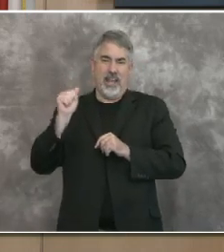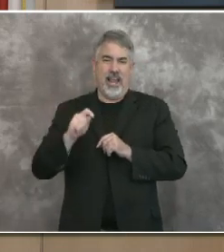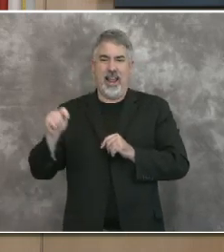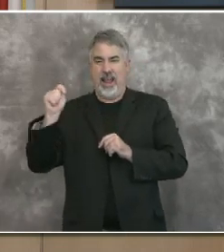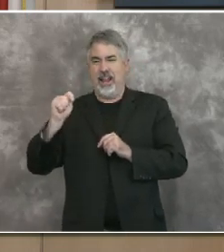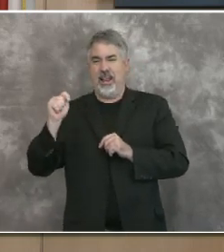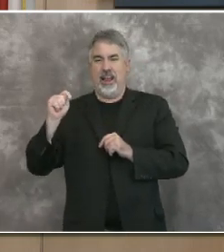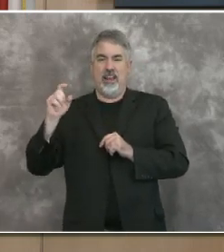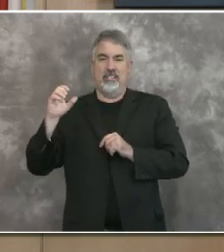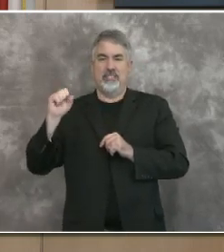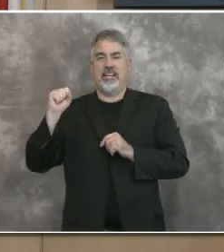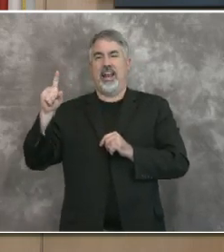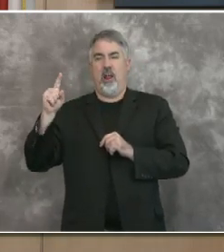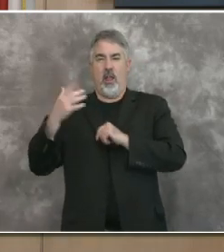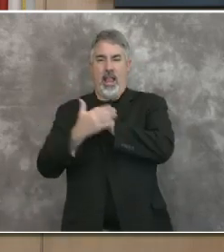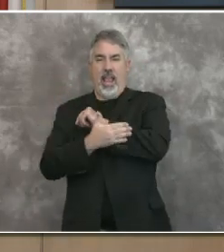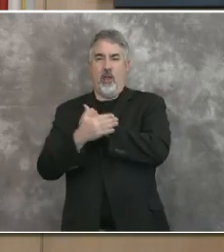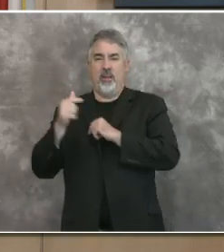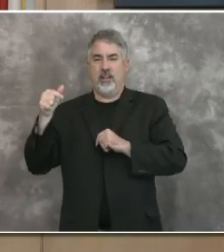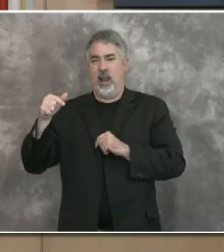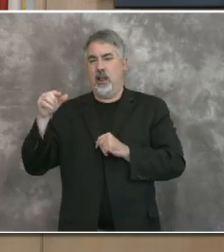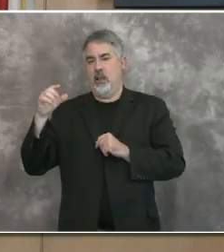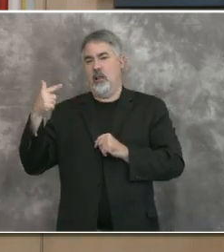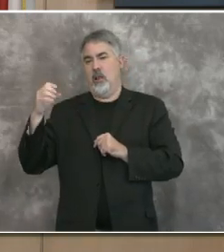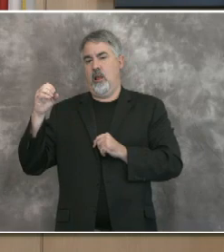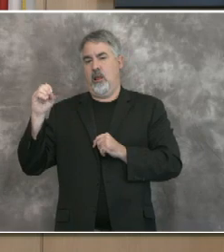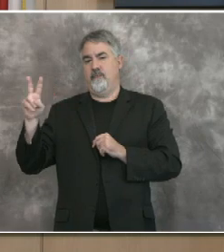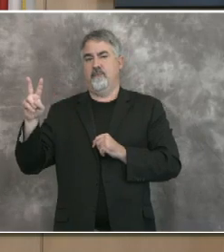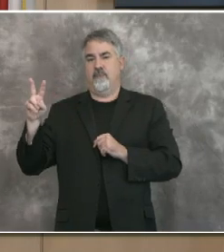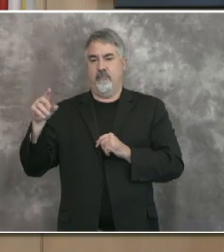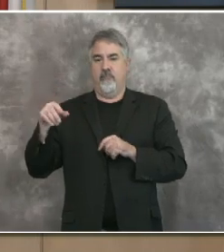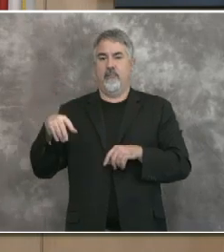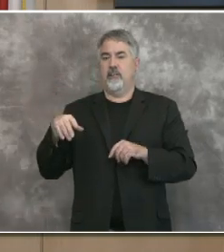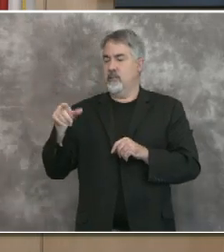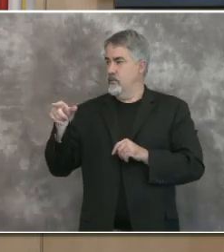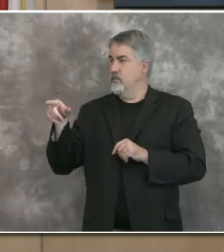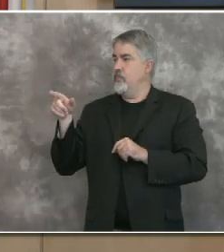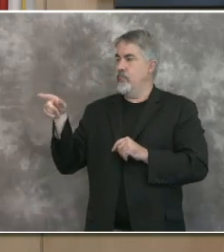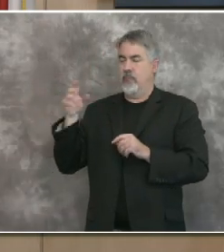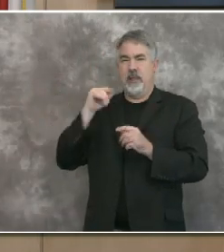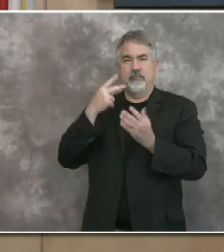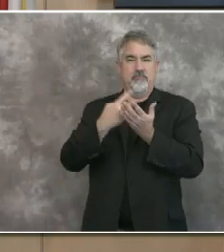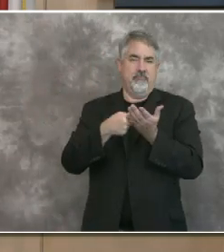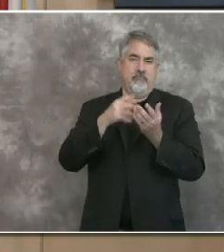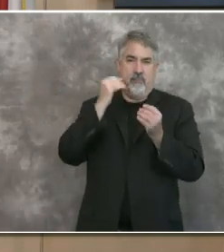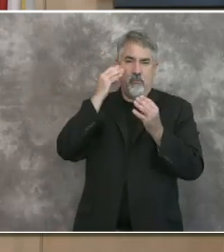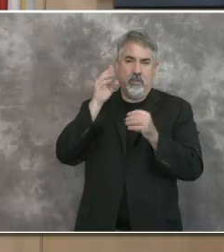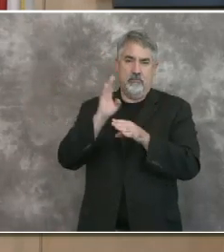sdcounty.ca.gov. And now, let me introduce Supervisor Fletcher to go over the charts and the numbers.